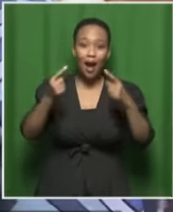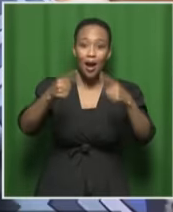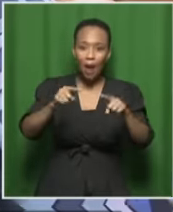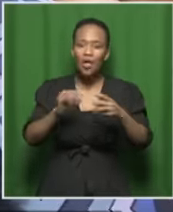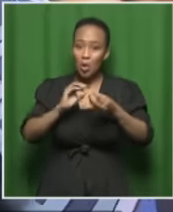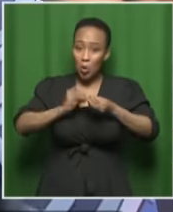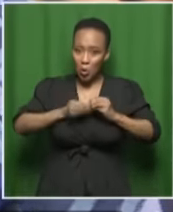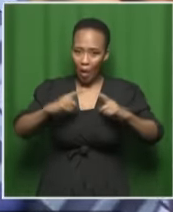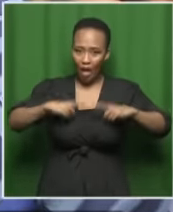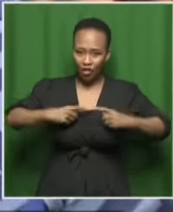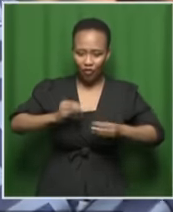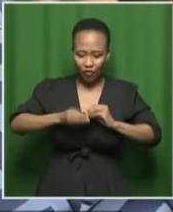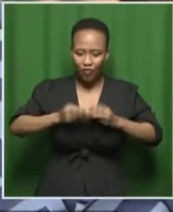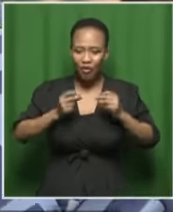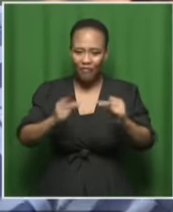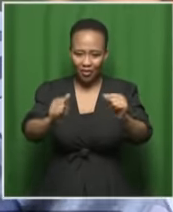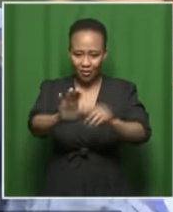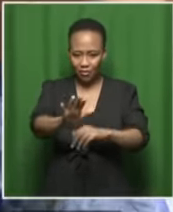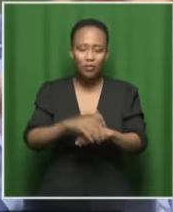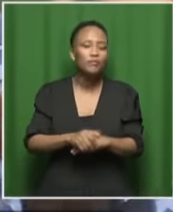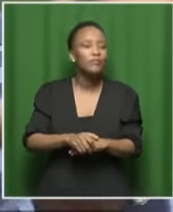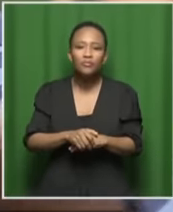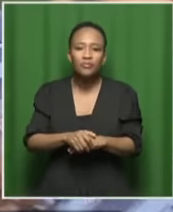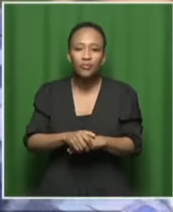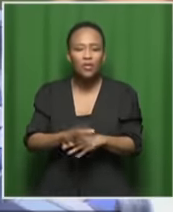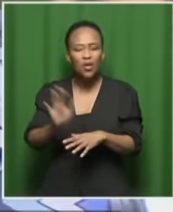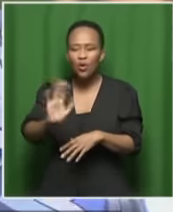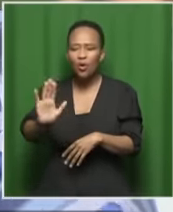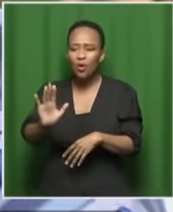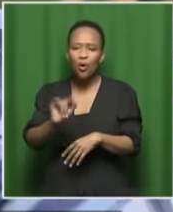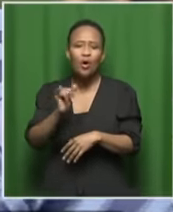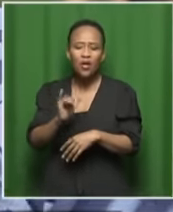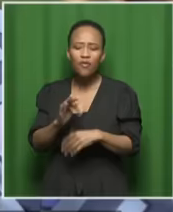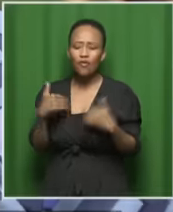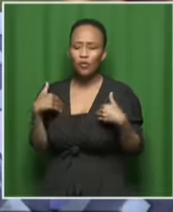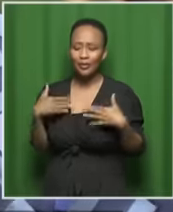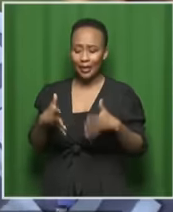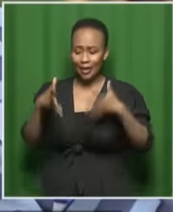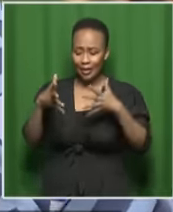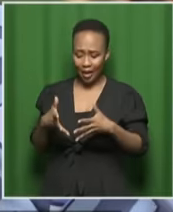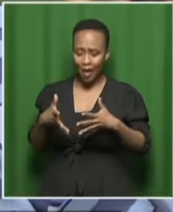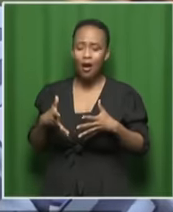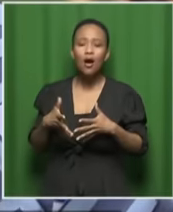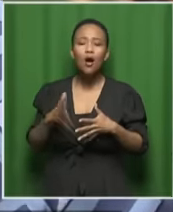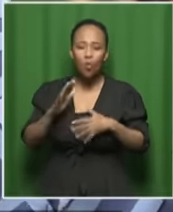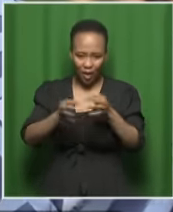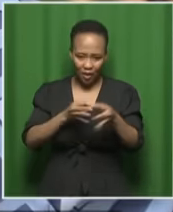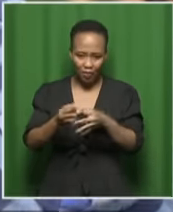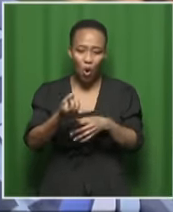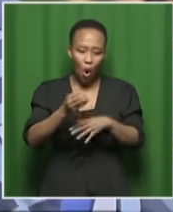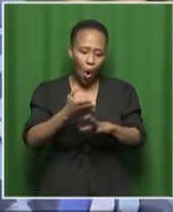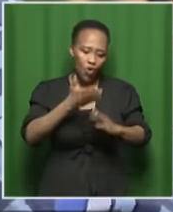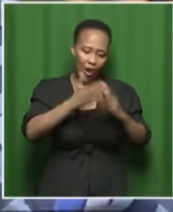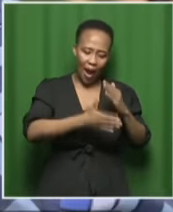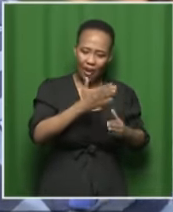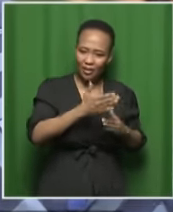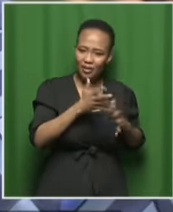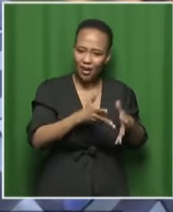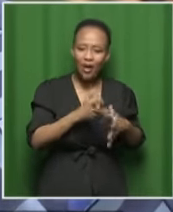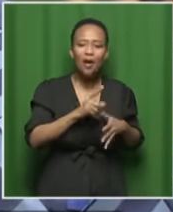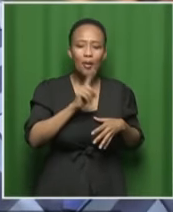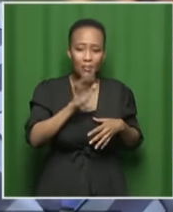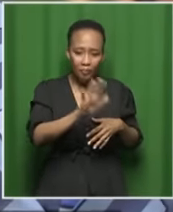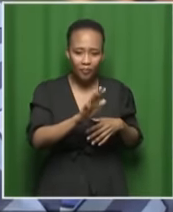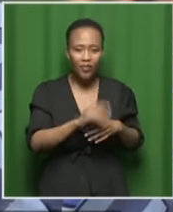somewhere and end somewhere. So if we started somewhere, we'll say why you started there. If we end here, we say why are you ending here. But we have to start somewhere. We took 40 worst